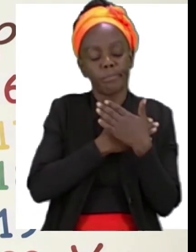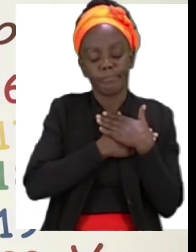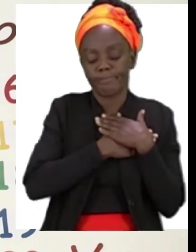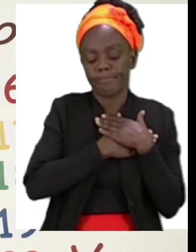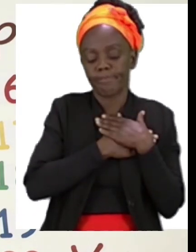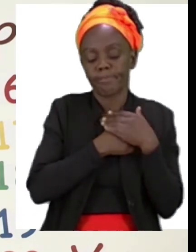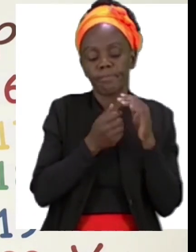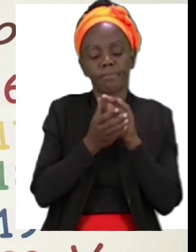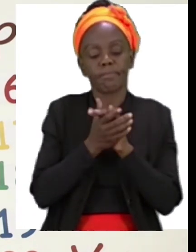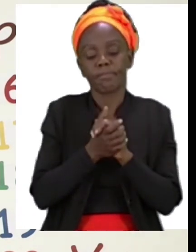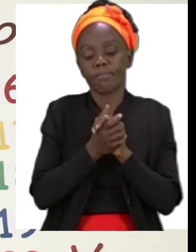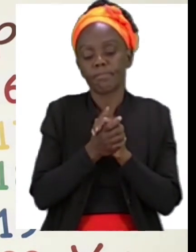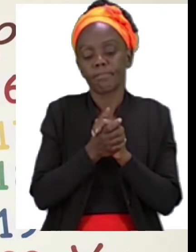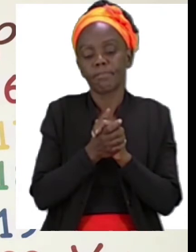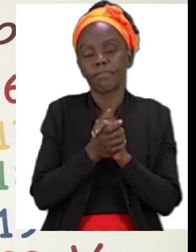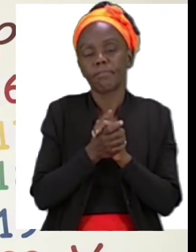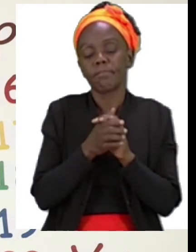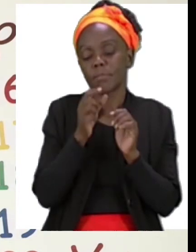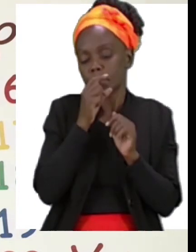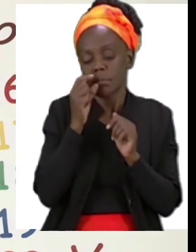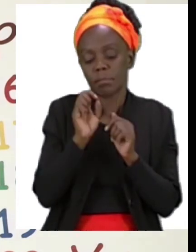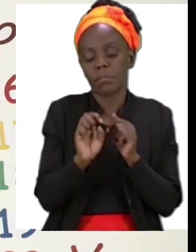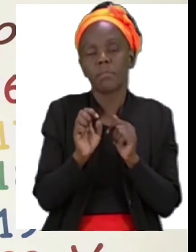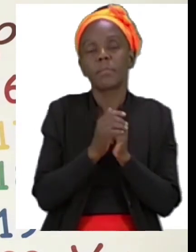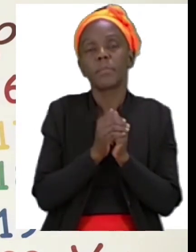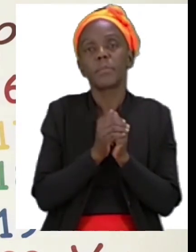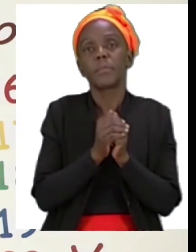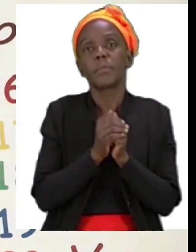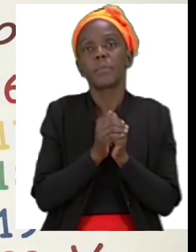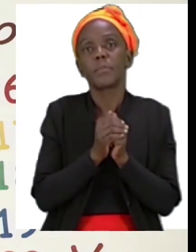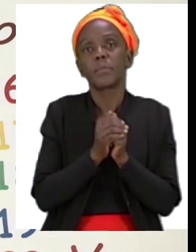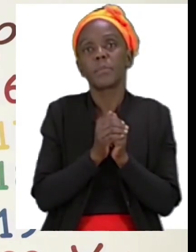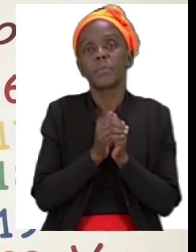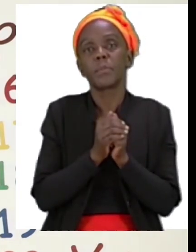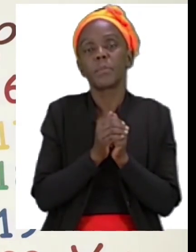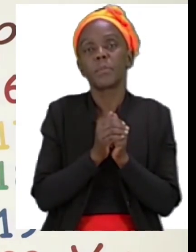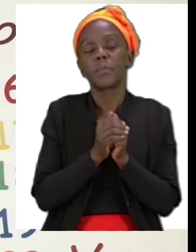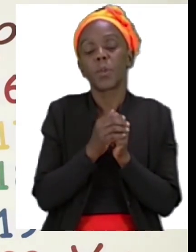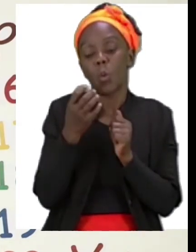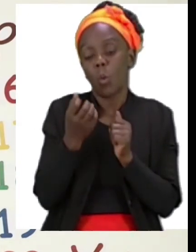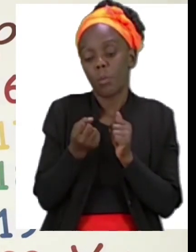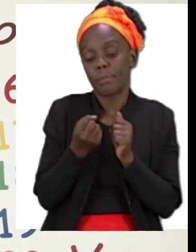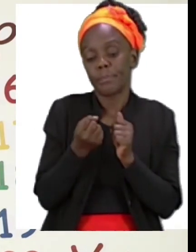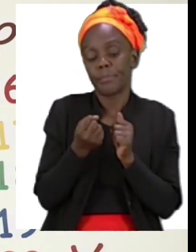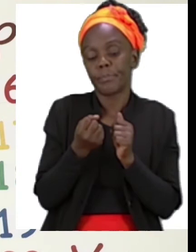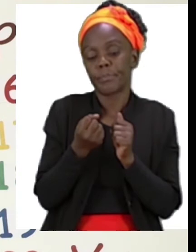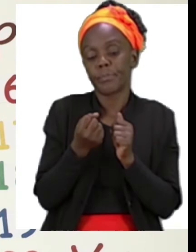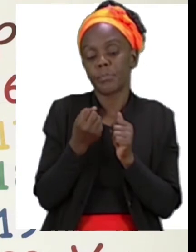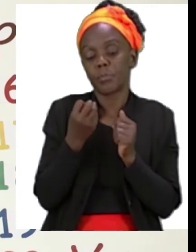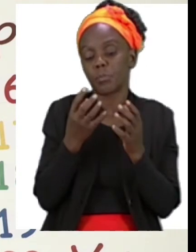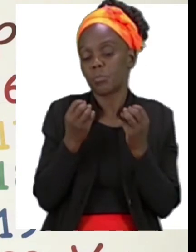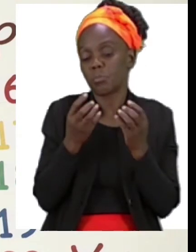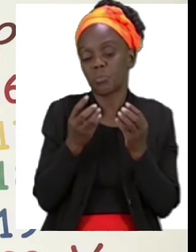my friend Wendy. Now, if you have more to say about your friend, maybe the kind